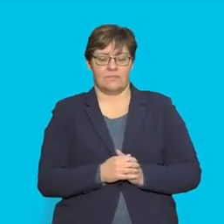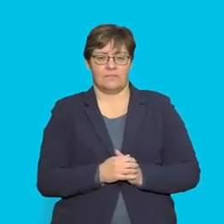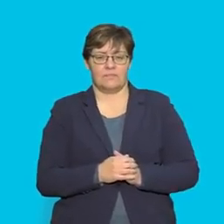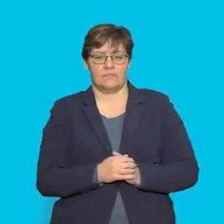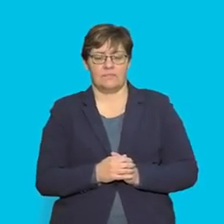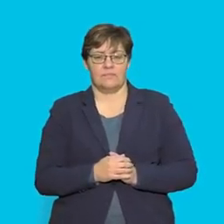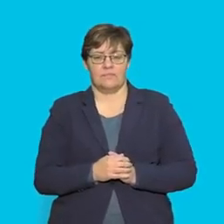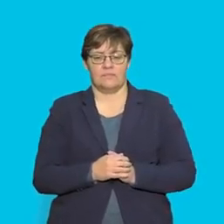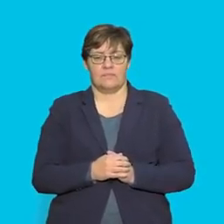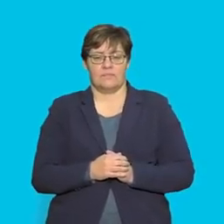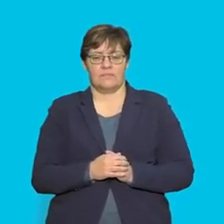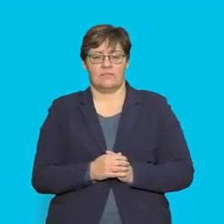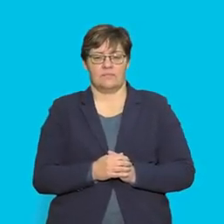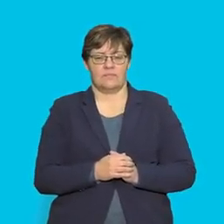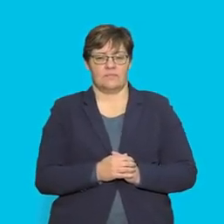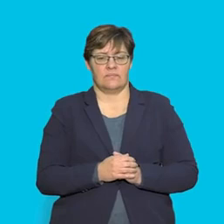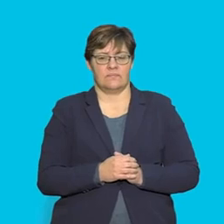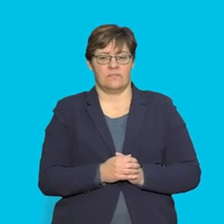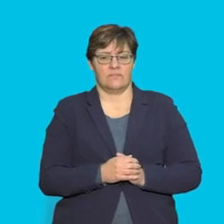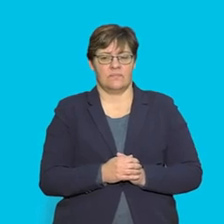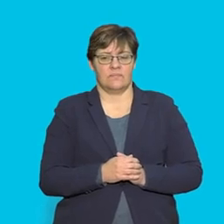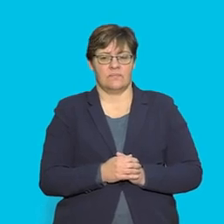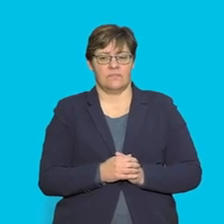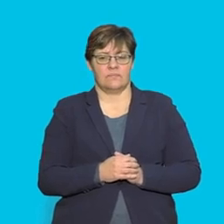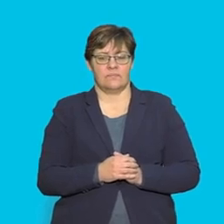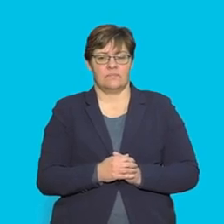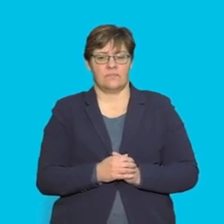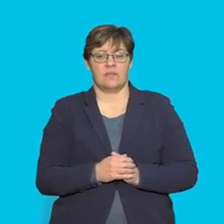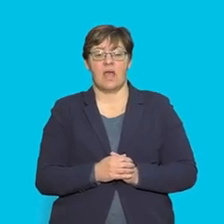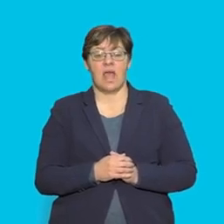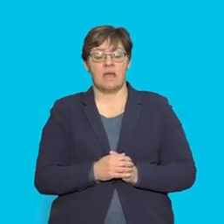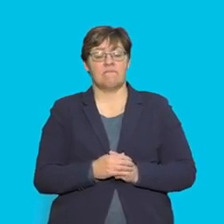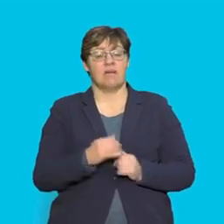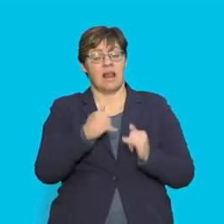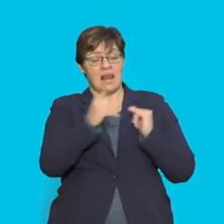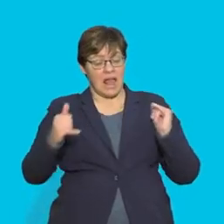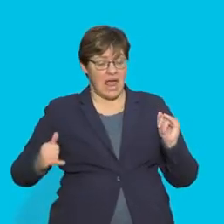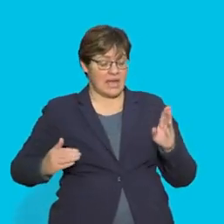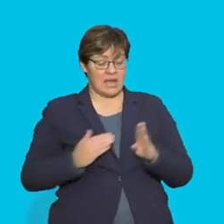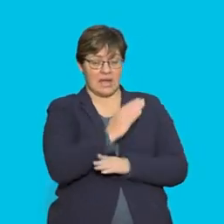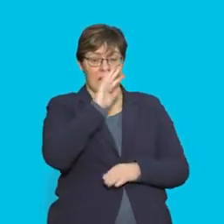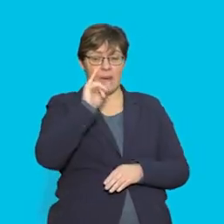right? This is to cut in half, right? So if a line is bisected, it means that